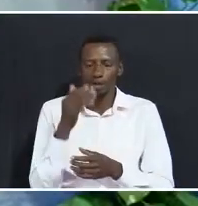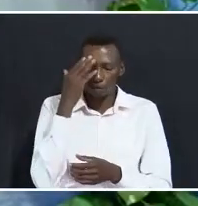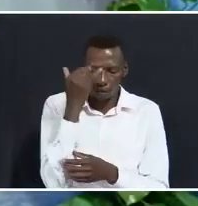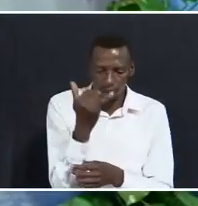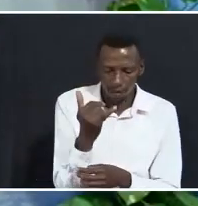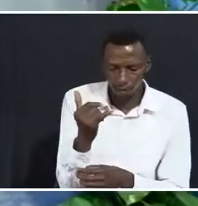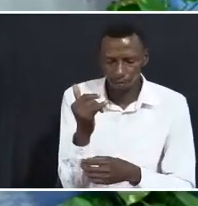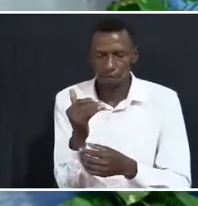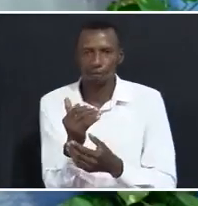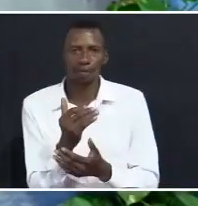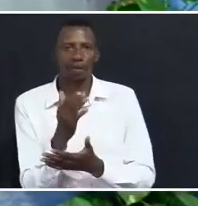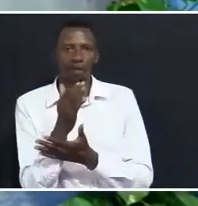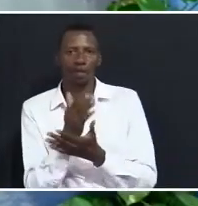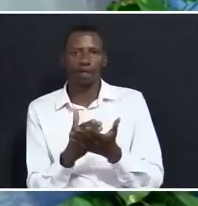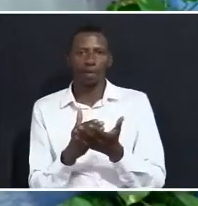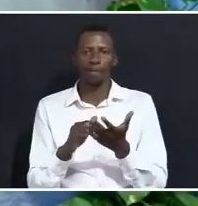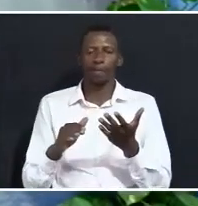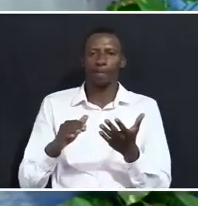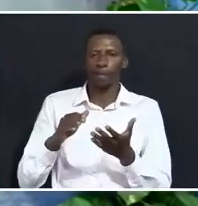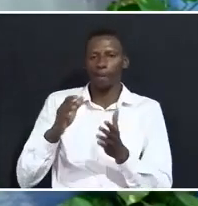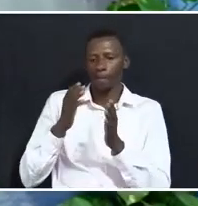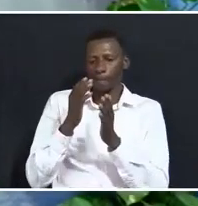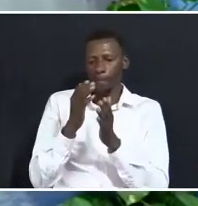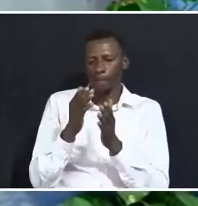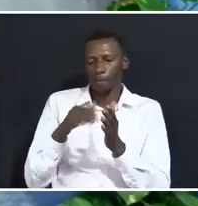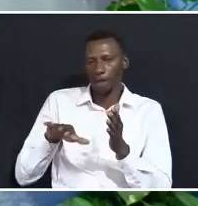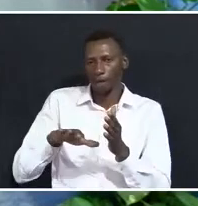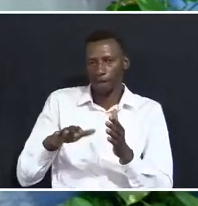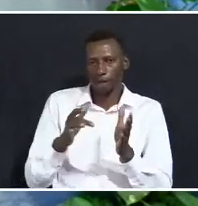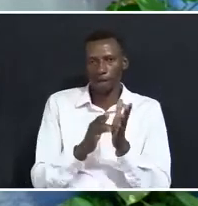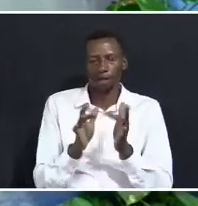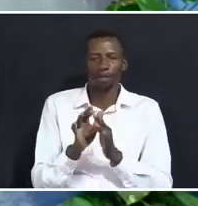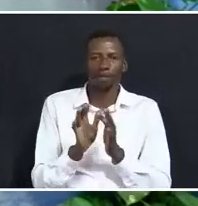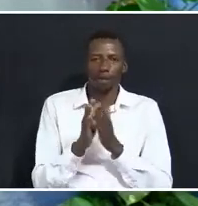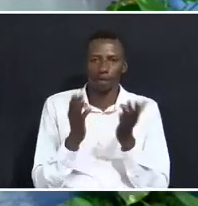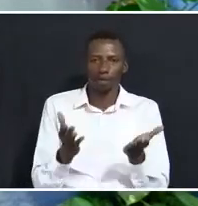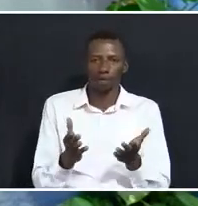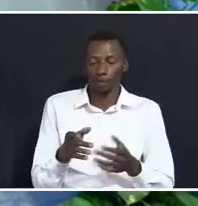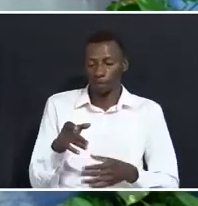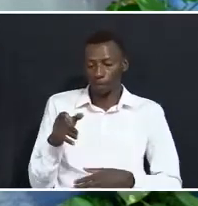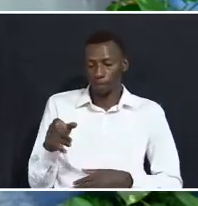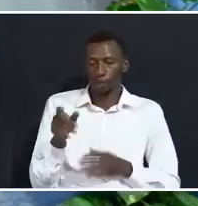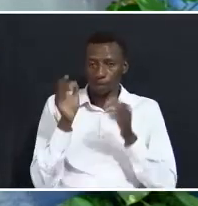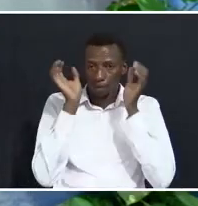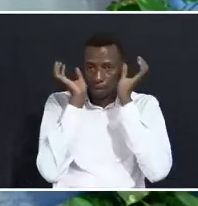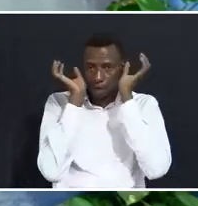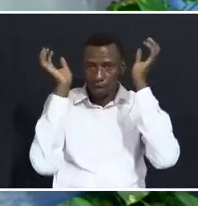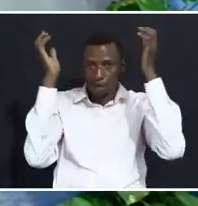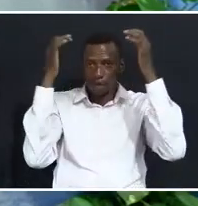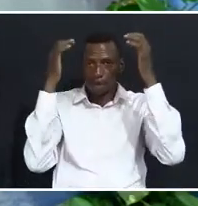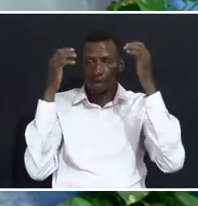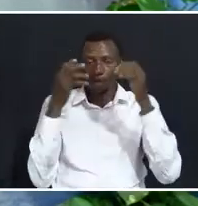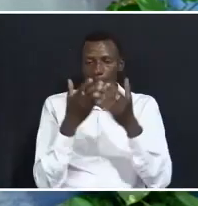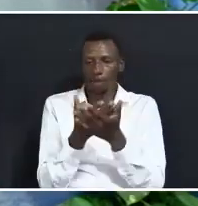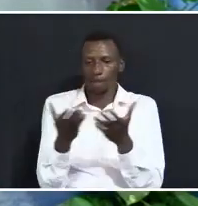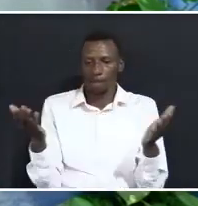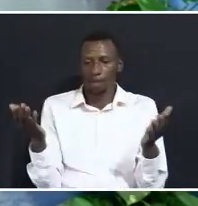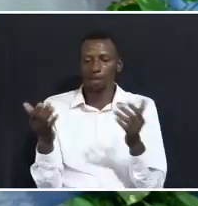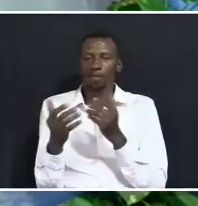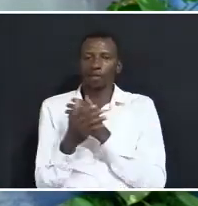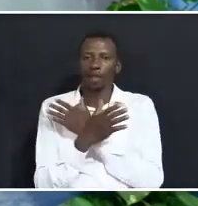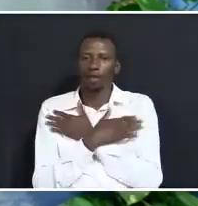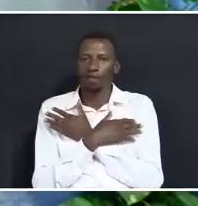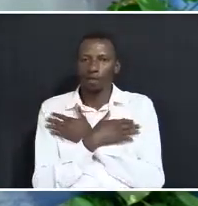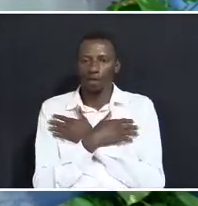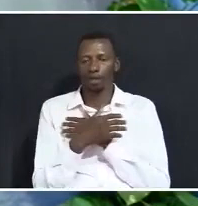because certain portions of the scripture, this Pharisees had been seen to be a little friendly.